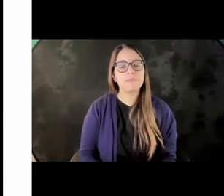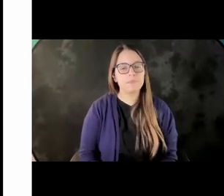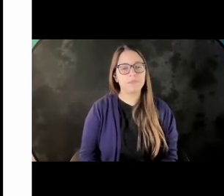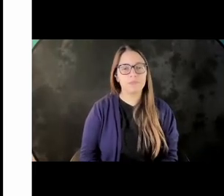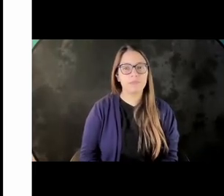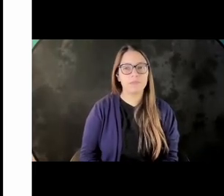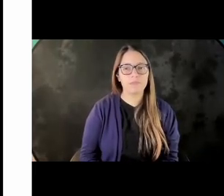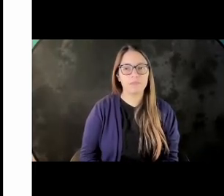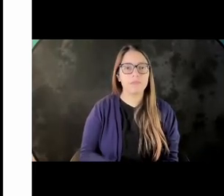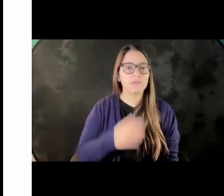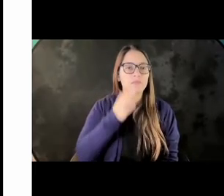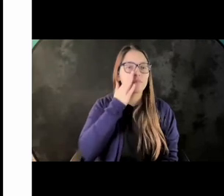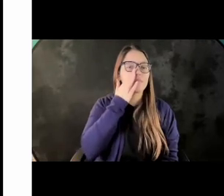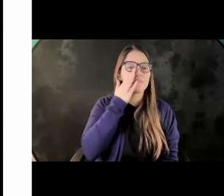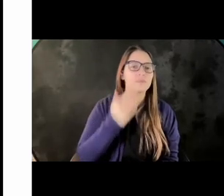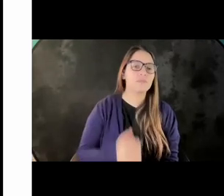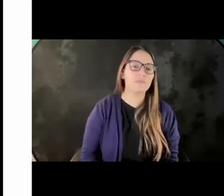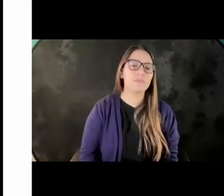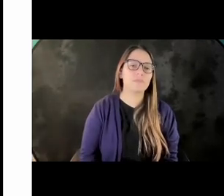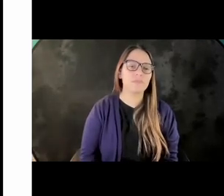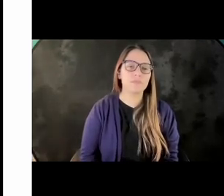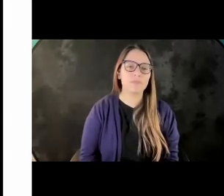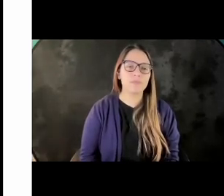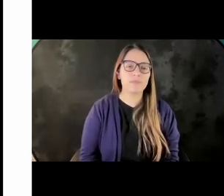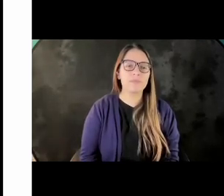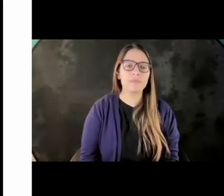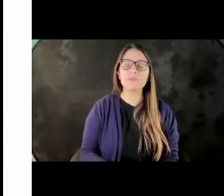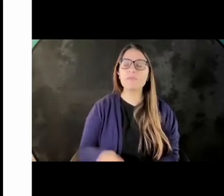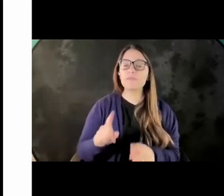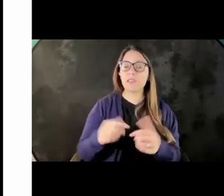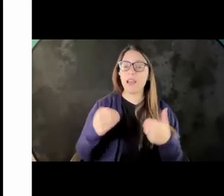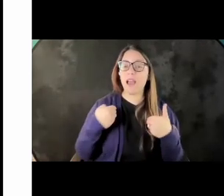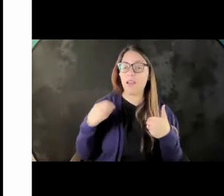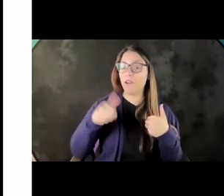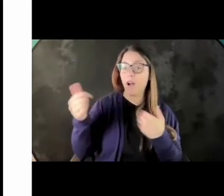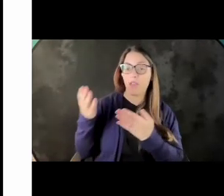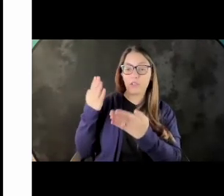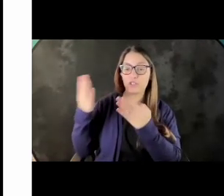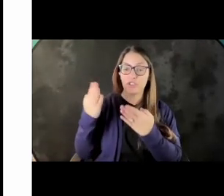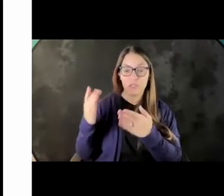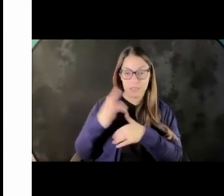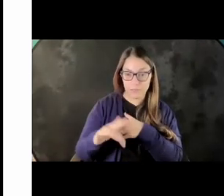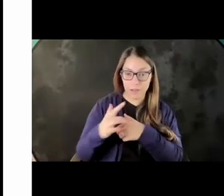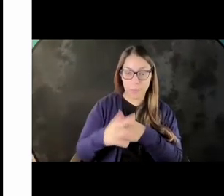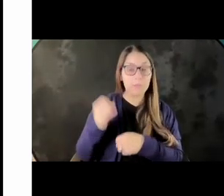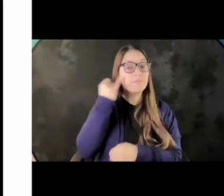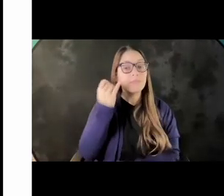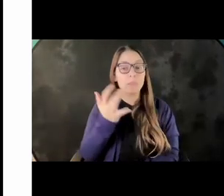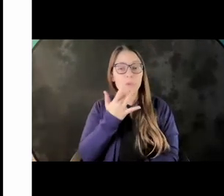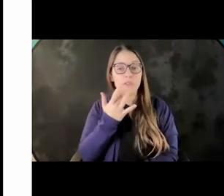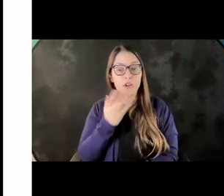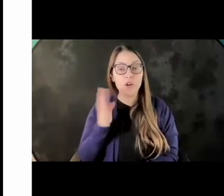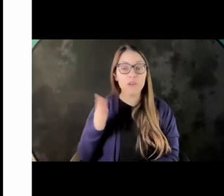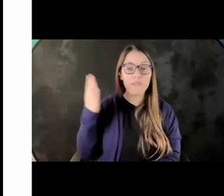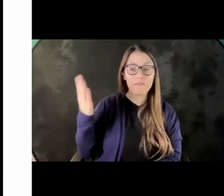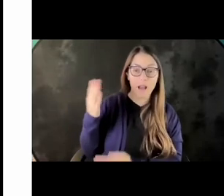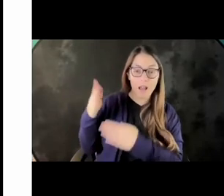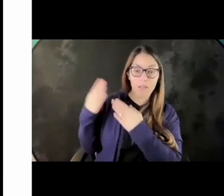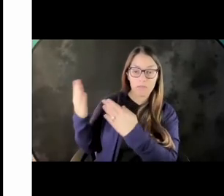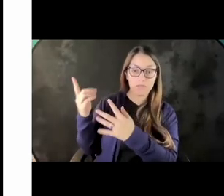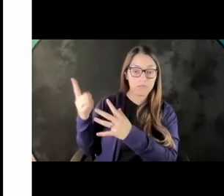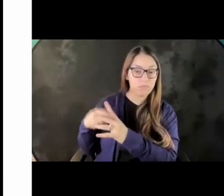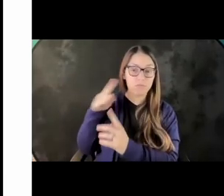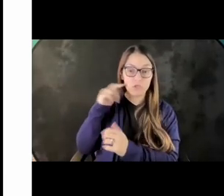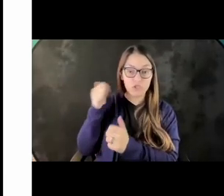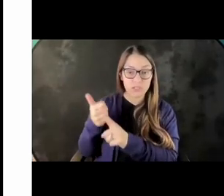there's also other services available if you prefer to file your own federal and your state tax returns. The